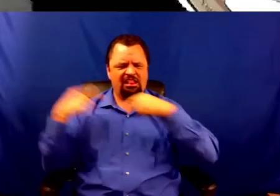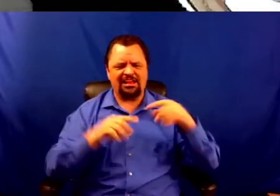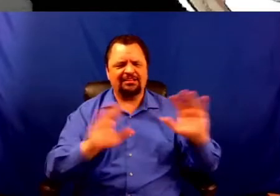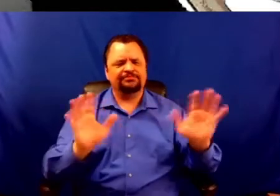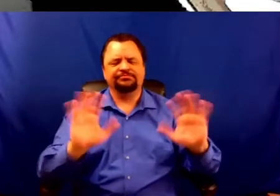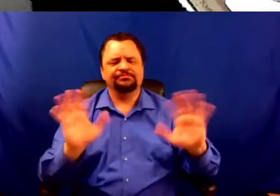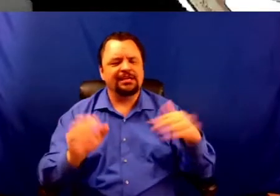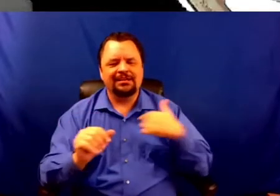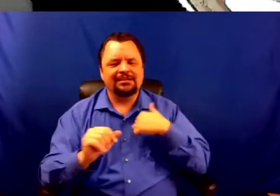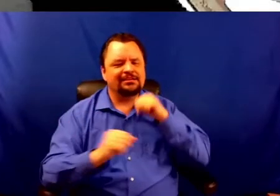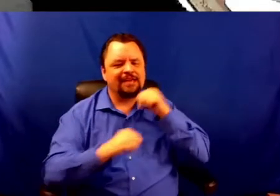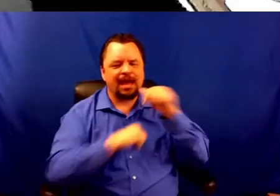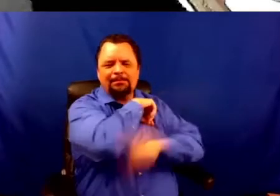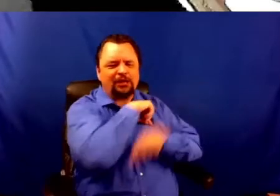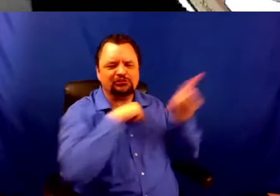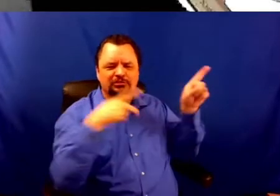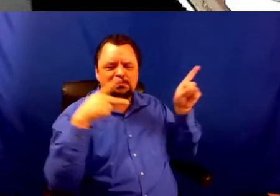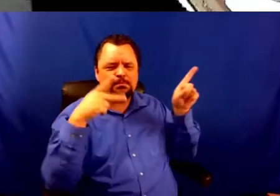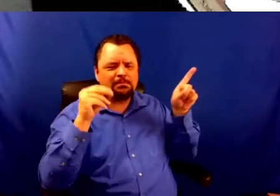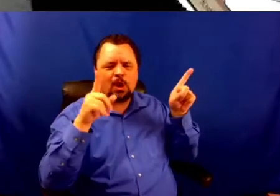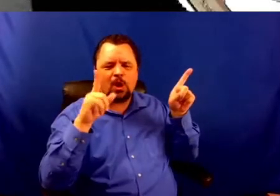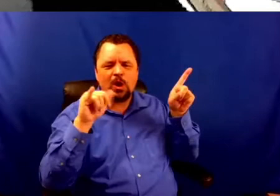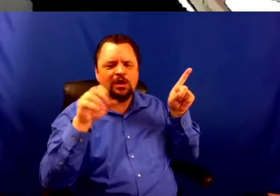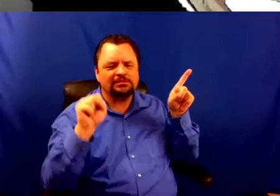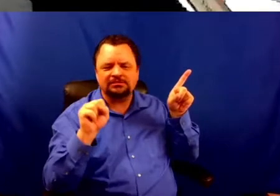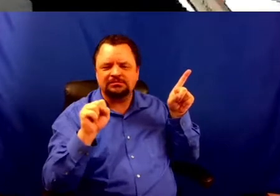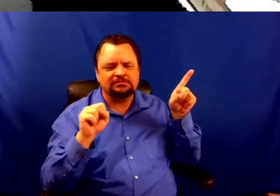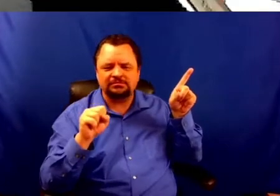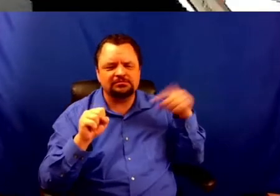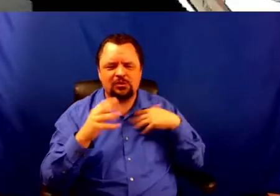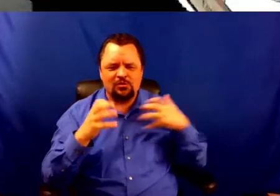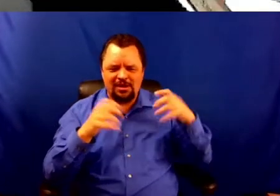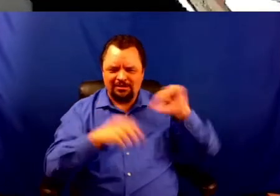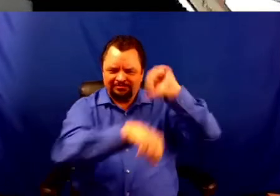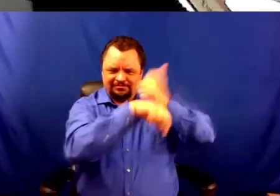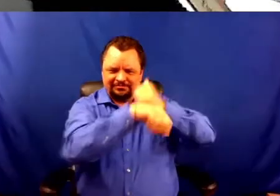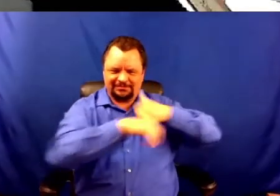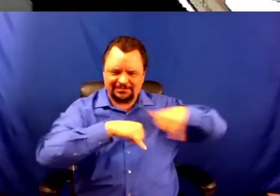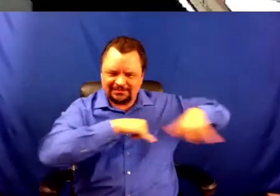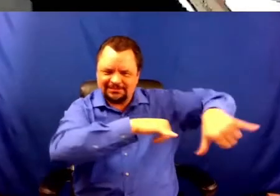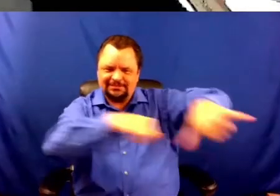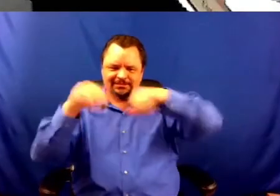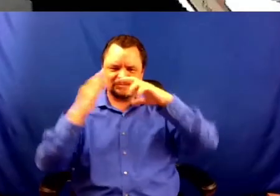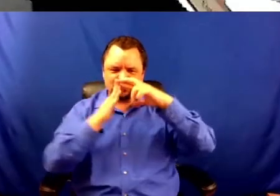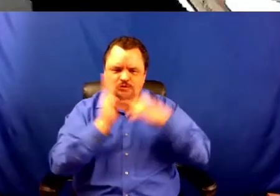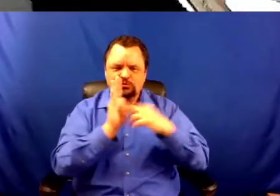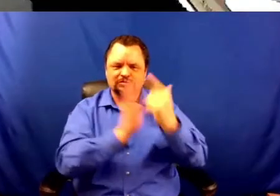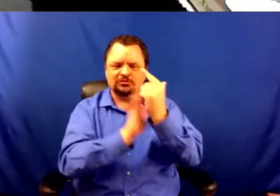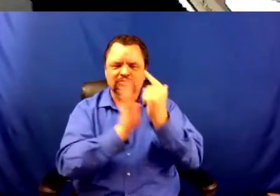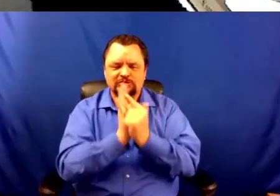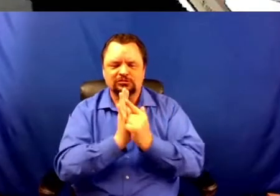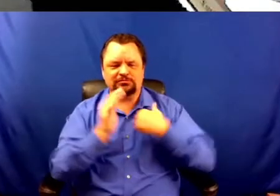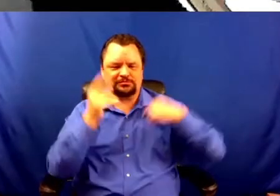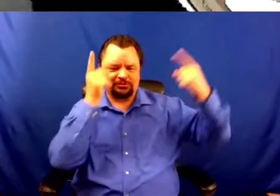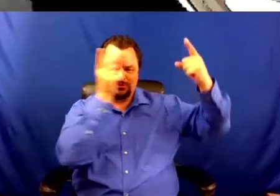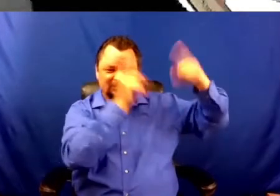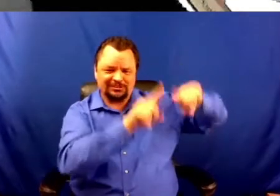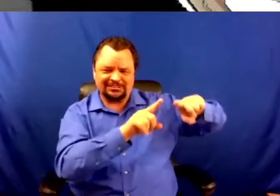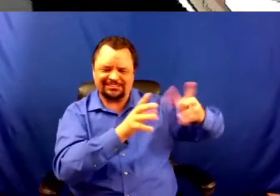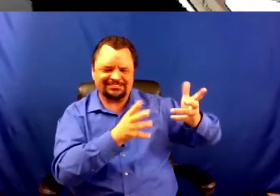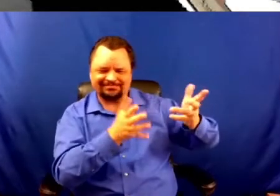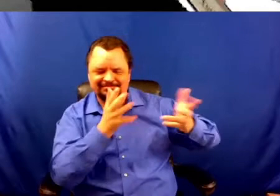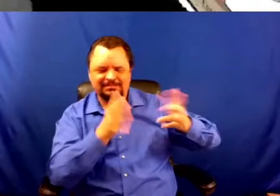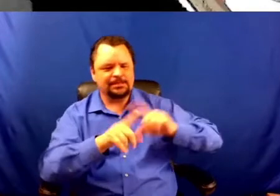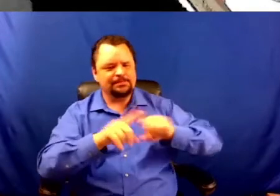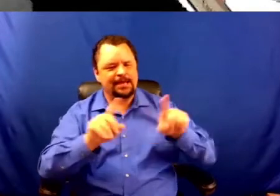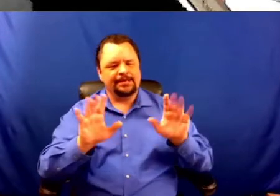consistency in rule of law. Well, of course, we can agree to disagree then. Okay, I agree, but your statements were inaccurate. My statements What we were